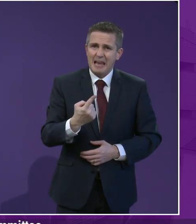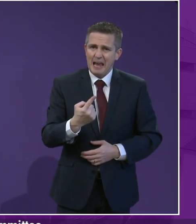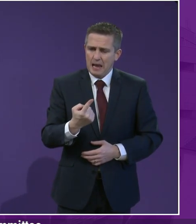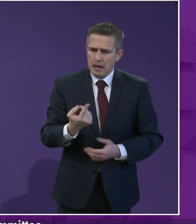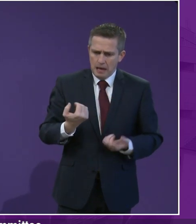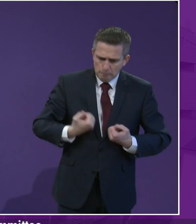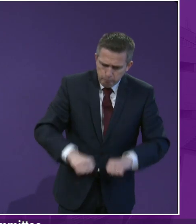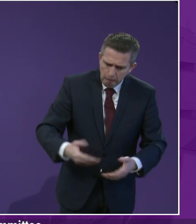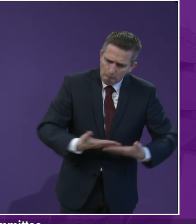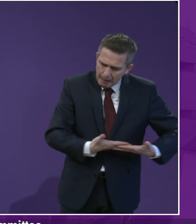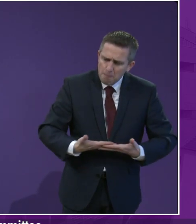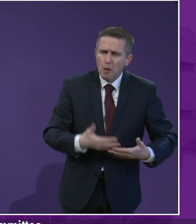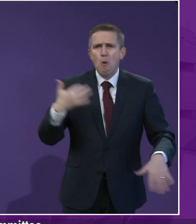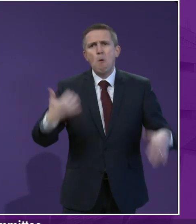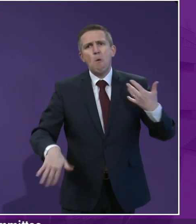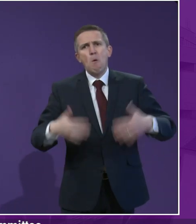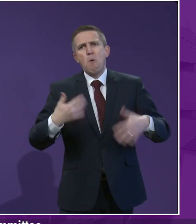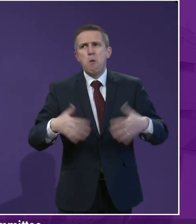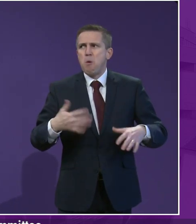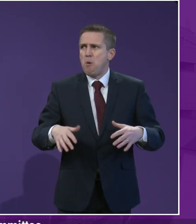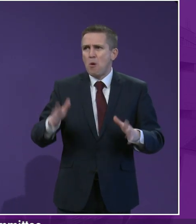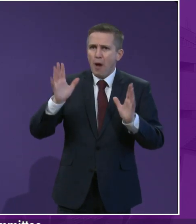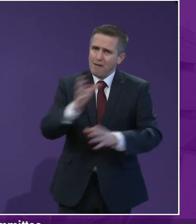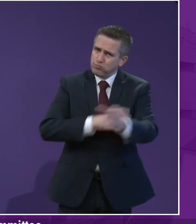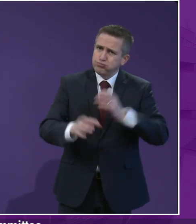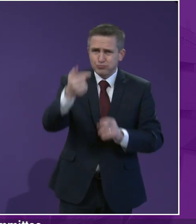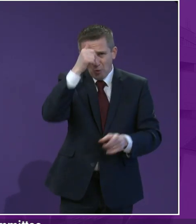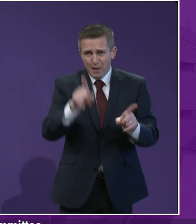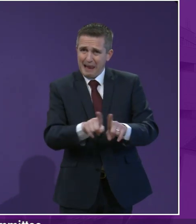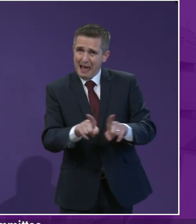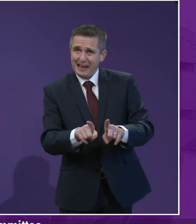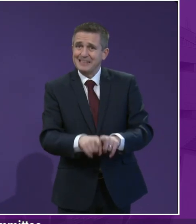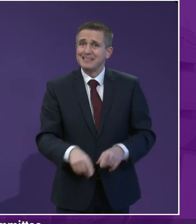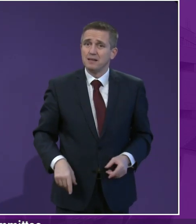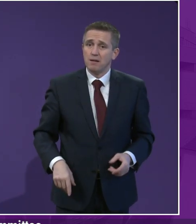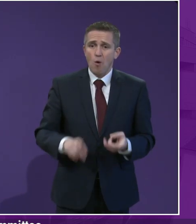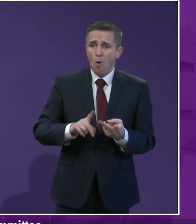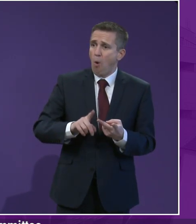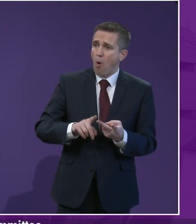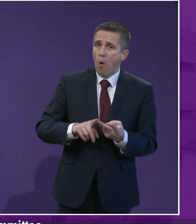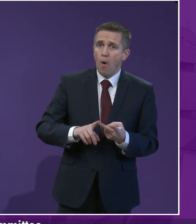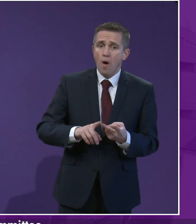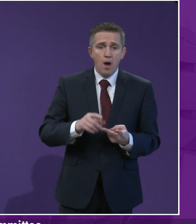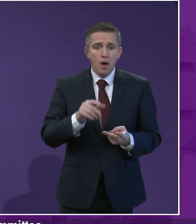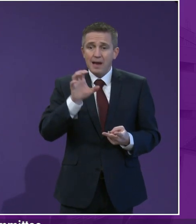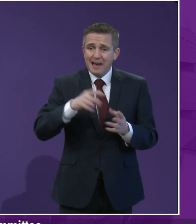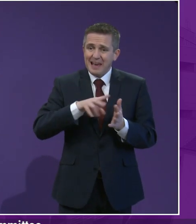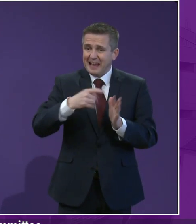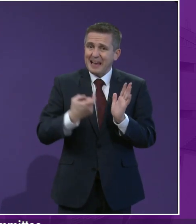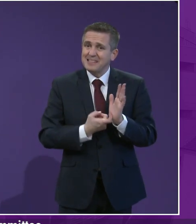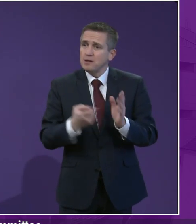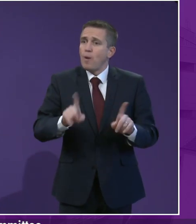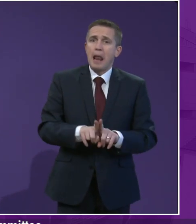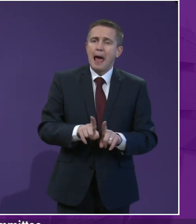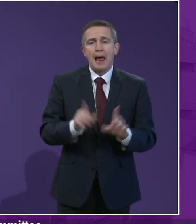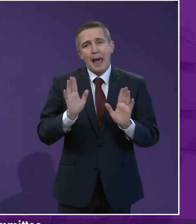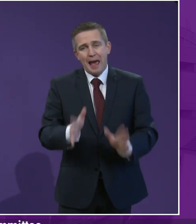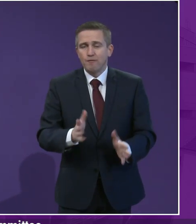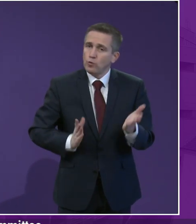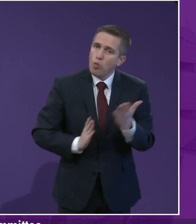impairments, many types of impairments, they're like other conditions. I'm sure the ladies will say, you don't really